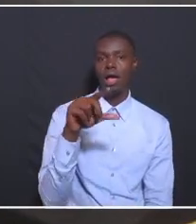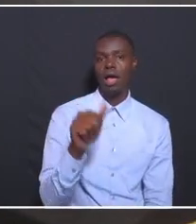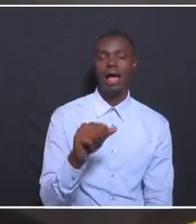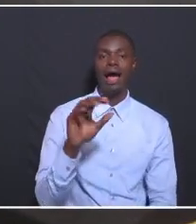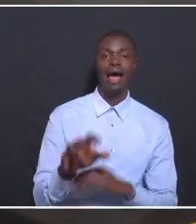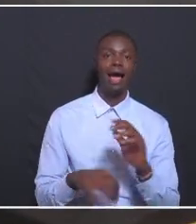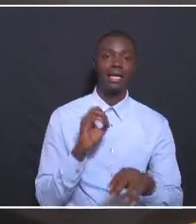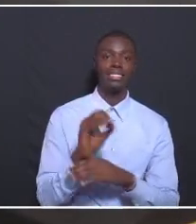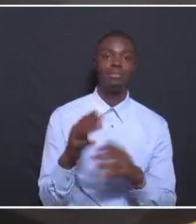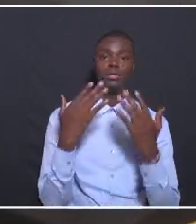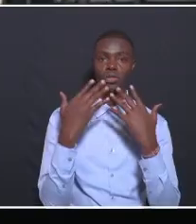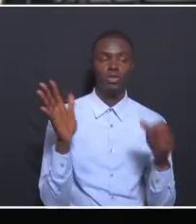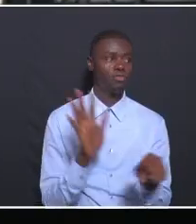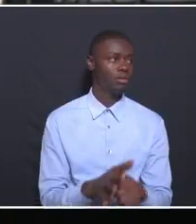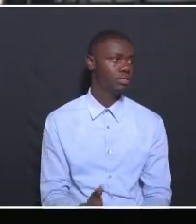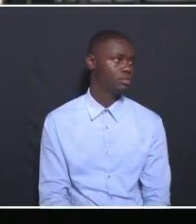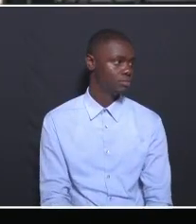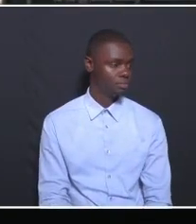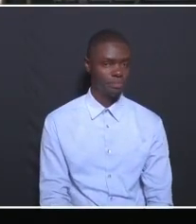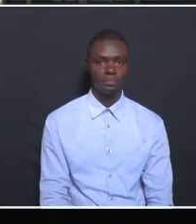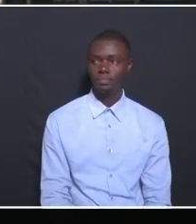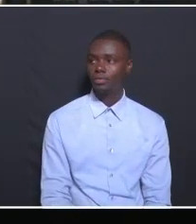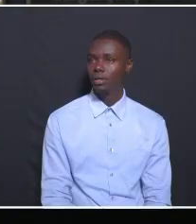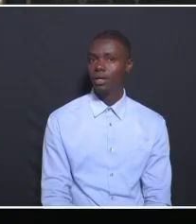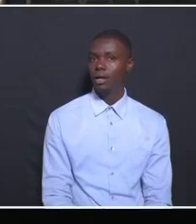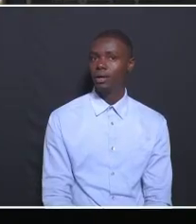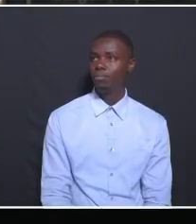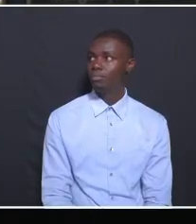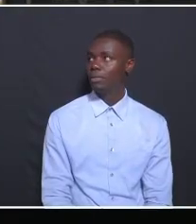available. Thank you. All right, thank